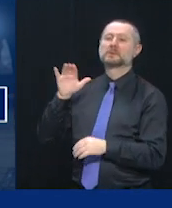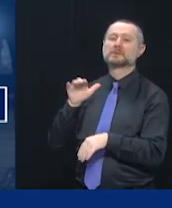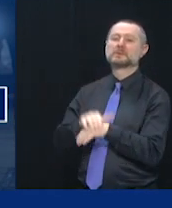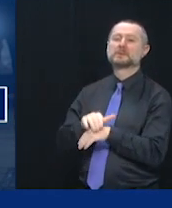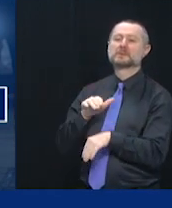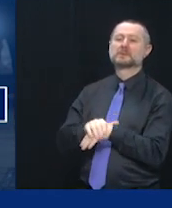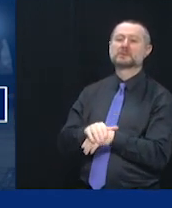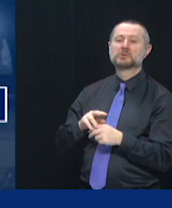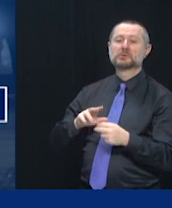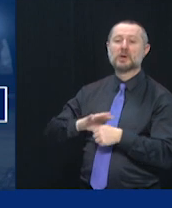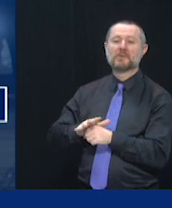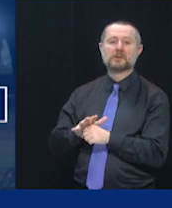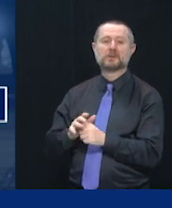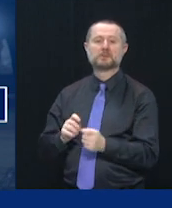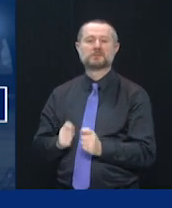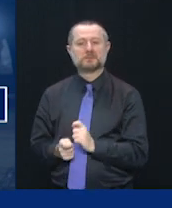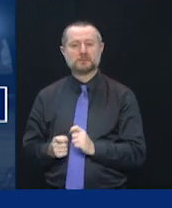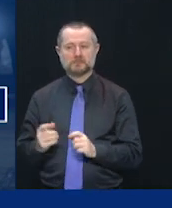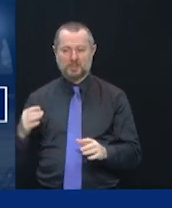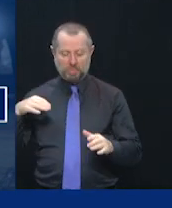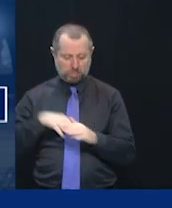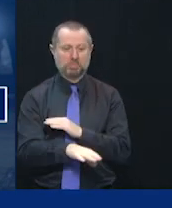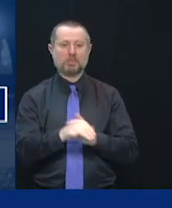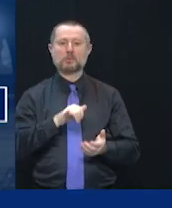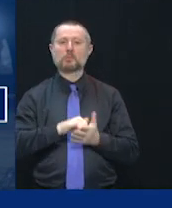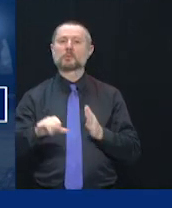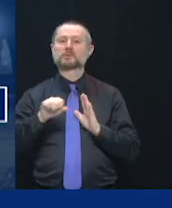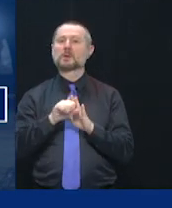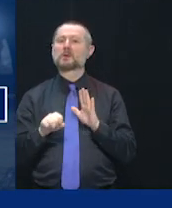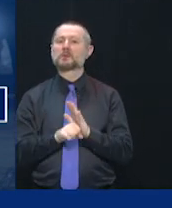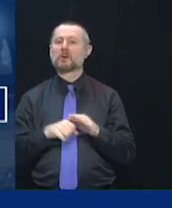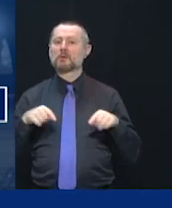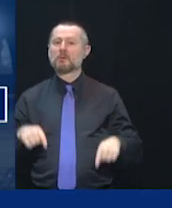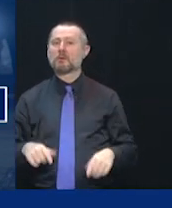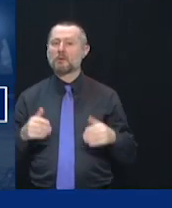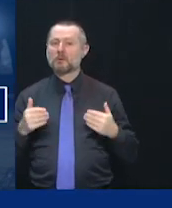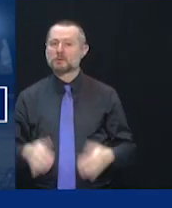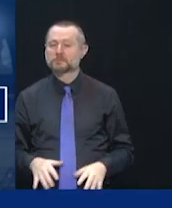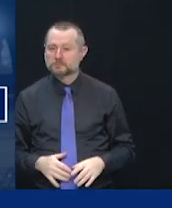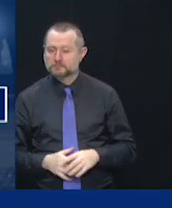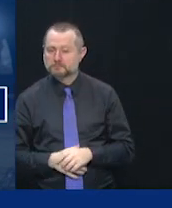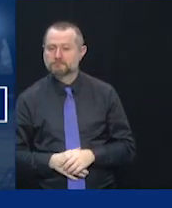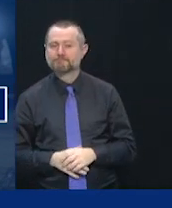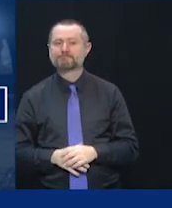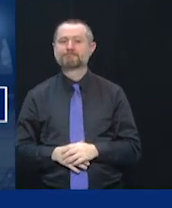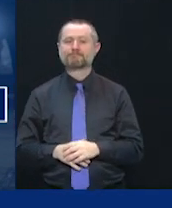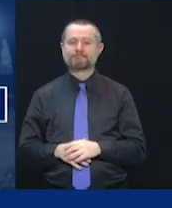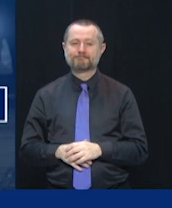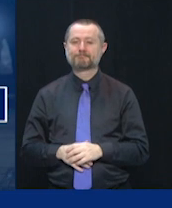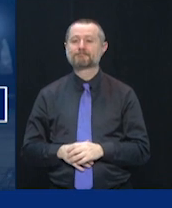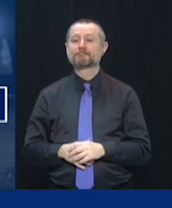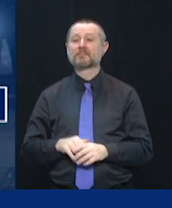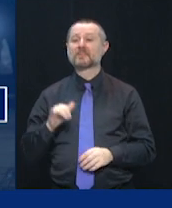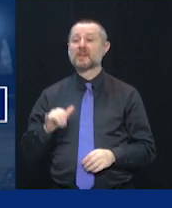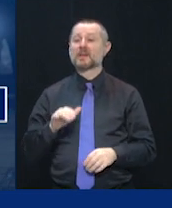strains in New York now. That number is up. The UK